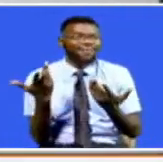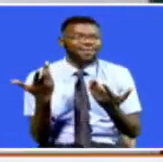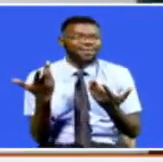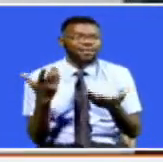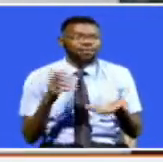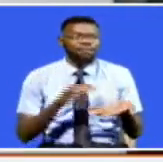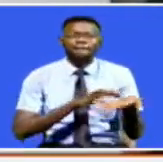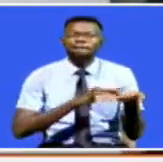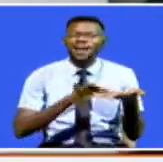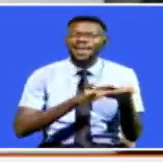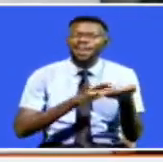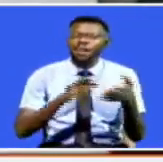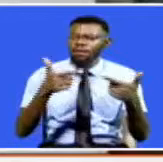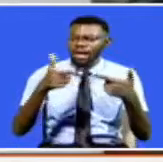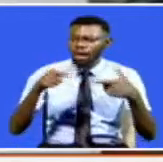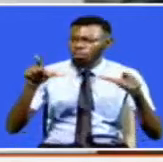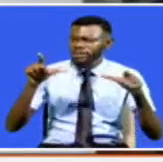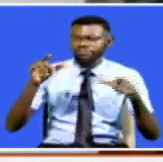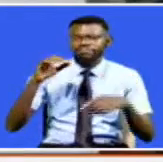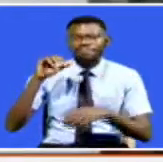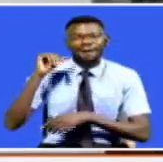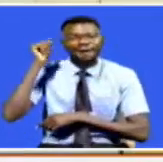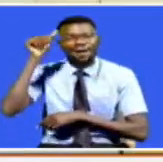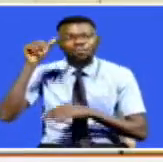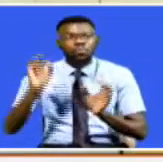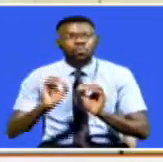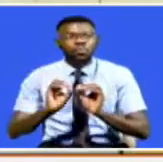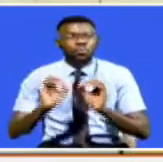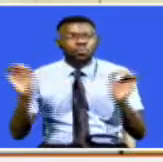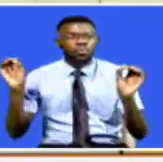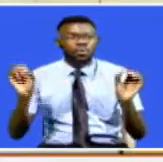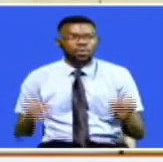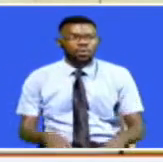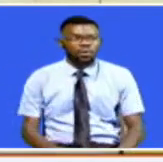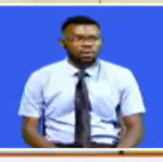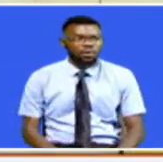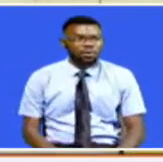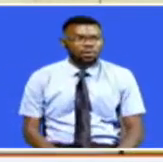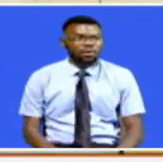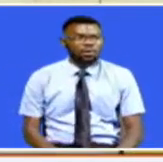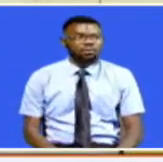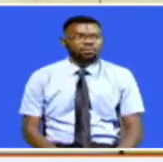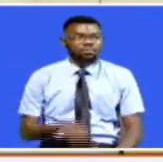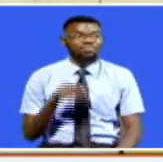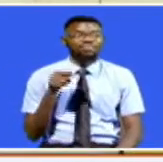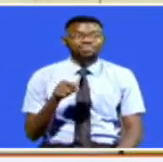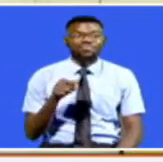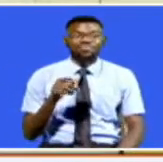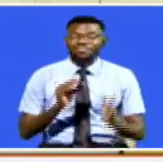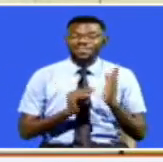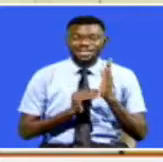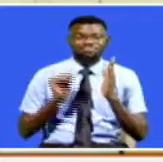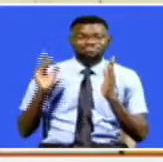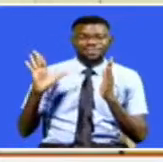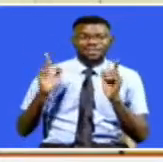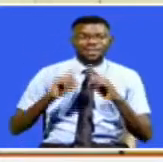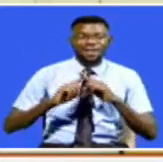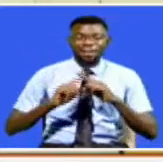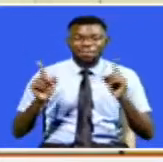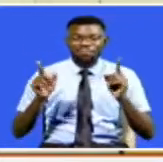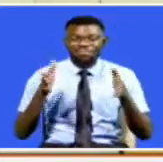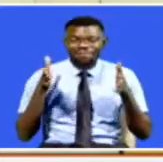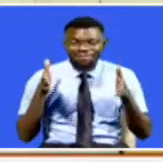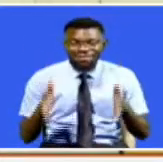kwa lugha ya Kiarabu? Na jibu lao ni that would also go with expenses, but the good thing is that now we are